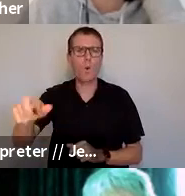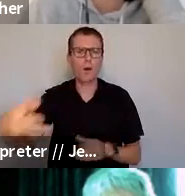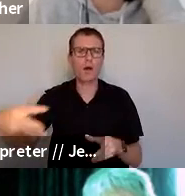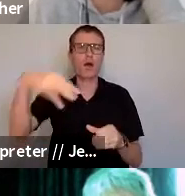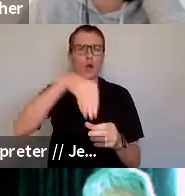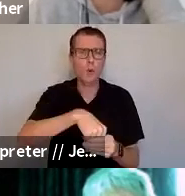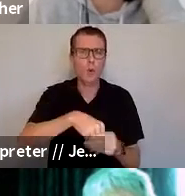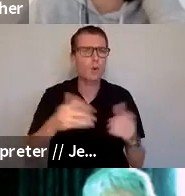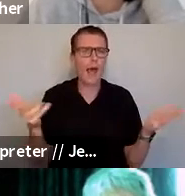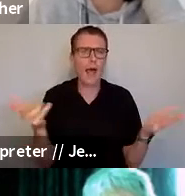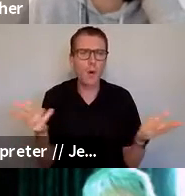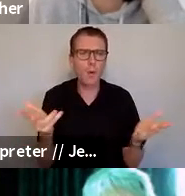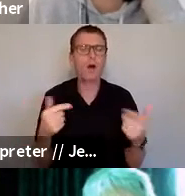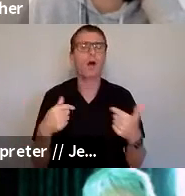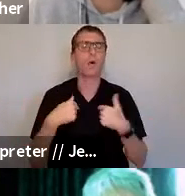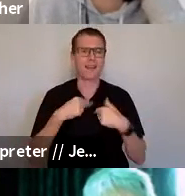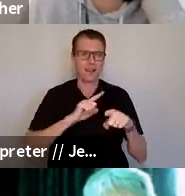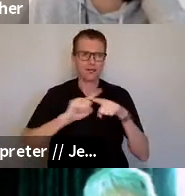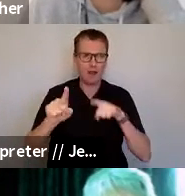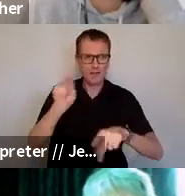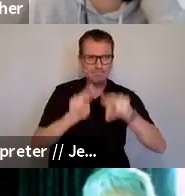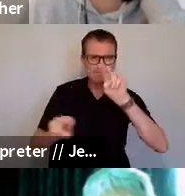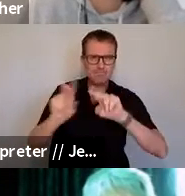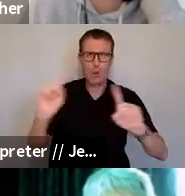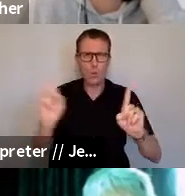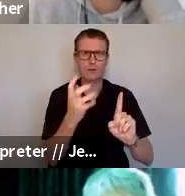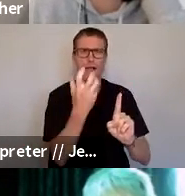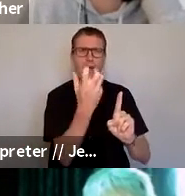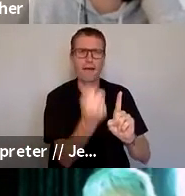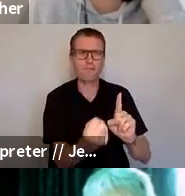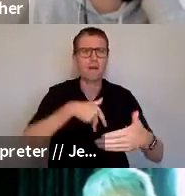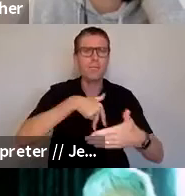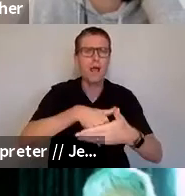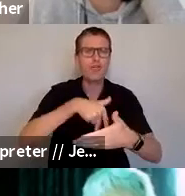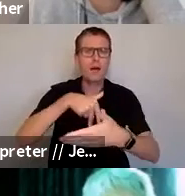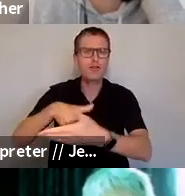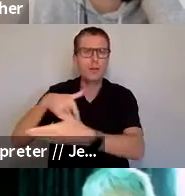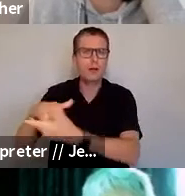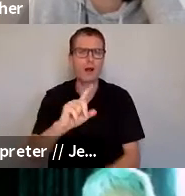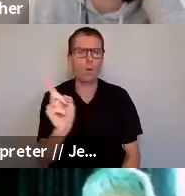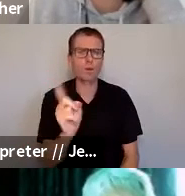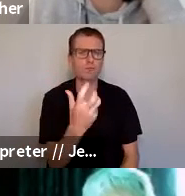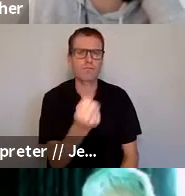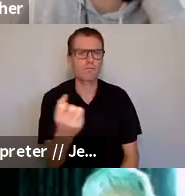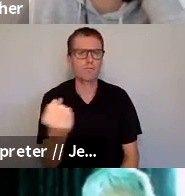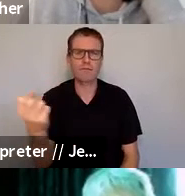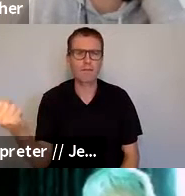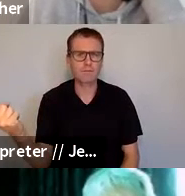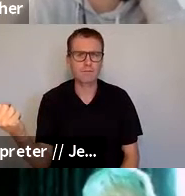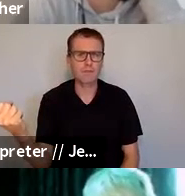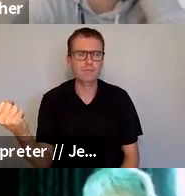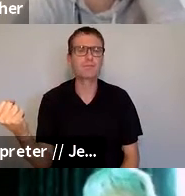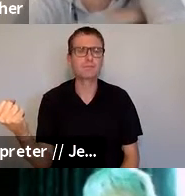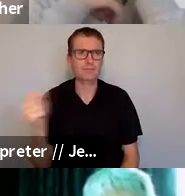we try to assess the barriers that are out there in the community that creates